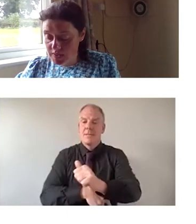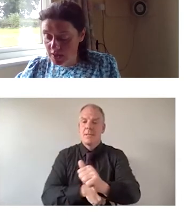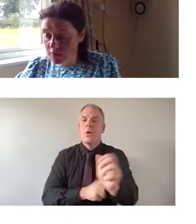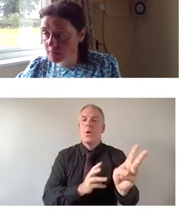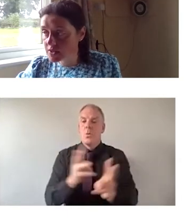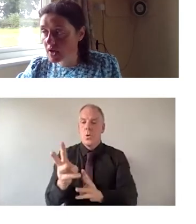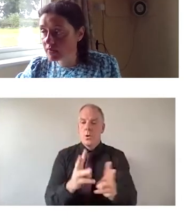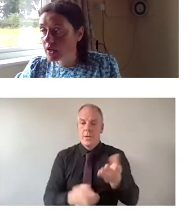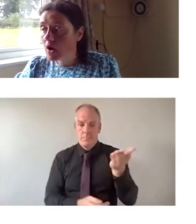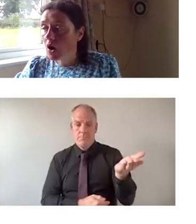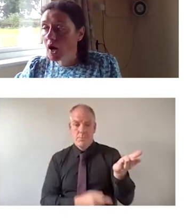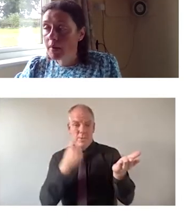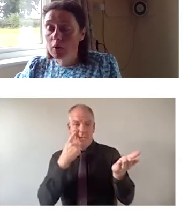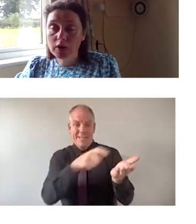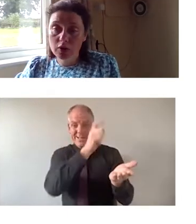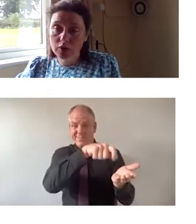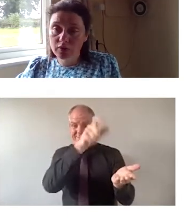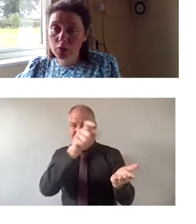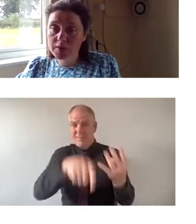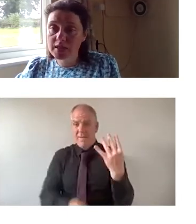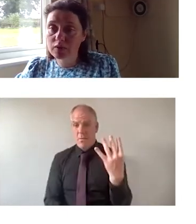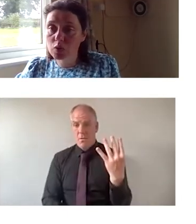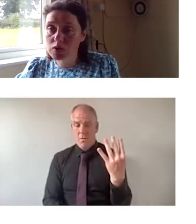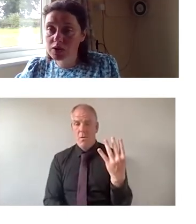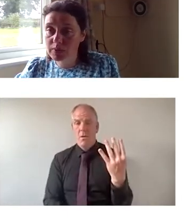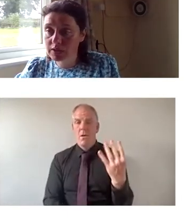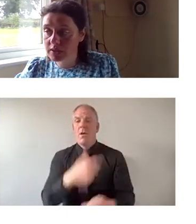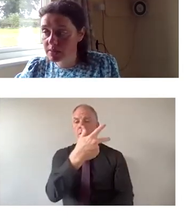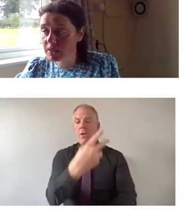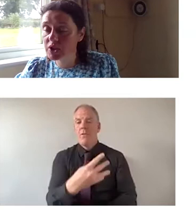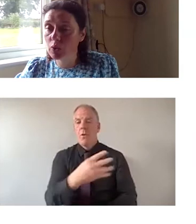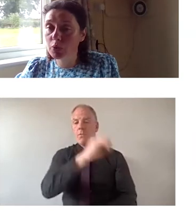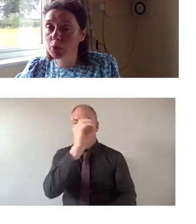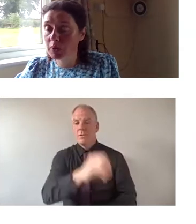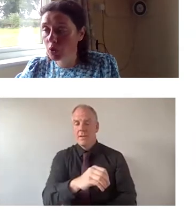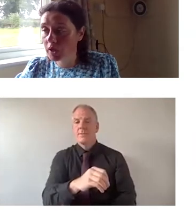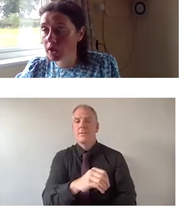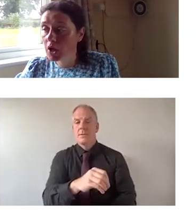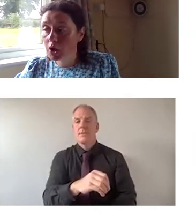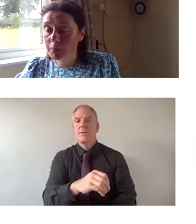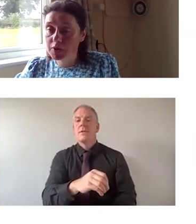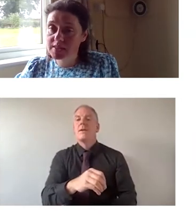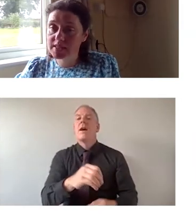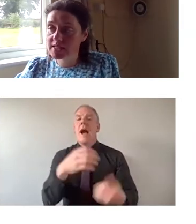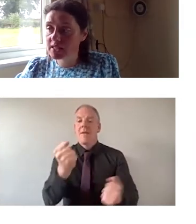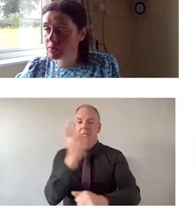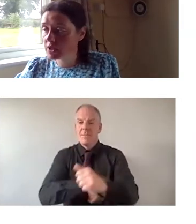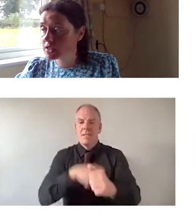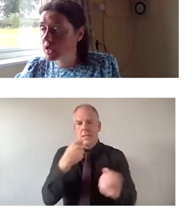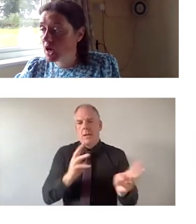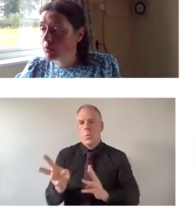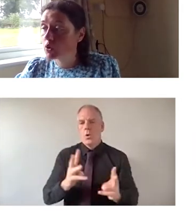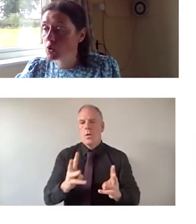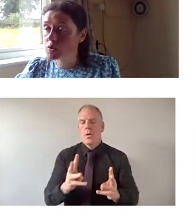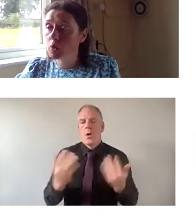as you can see here from this graph, only 34% of those with disability report being working, compared to